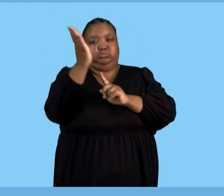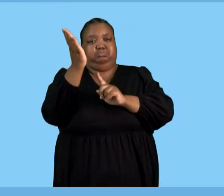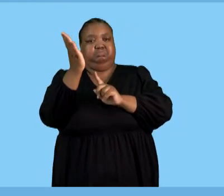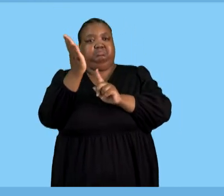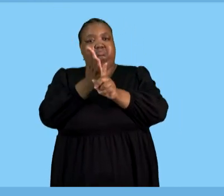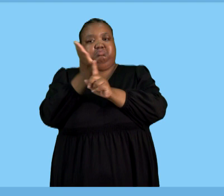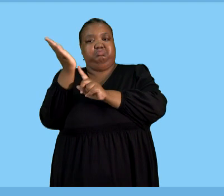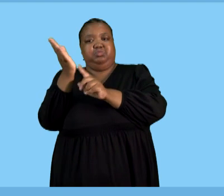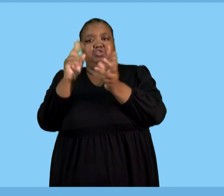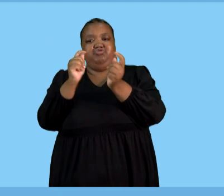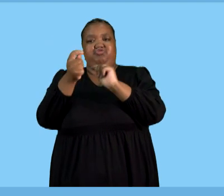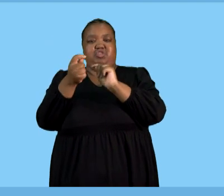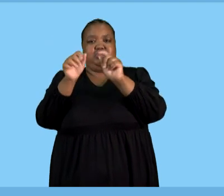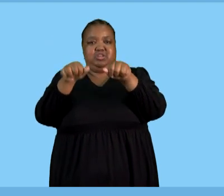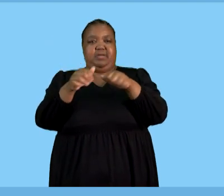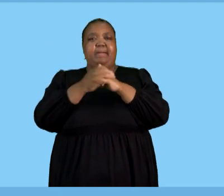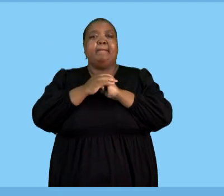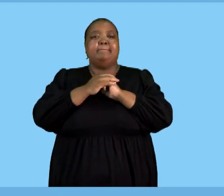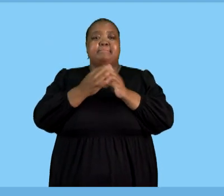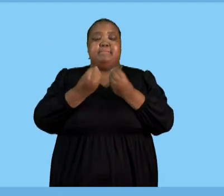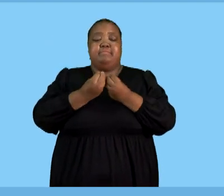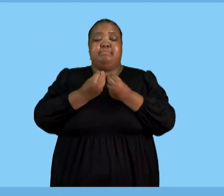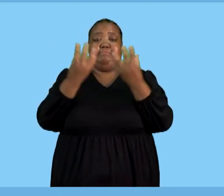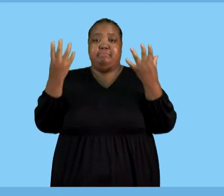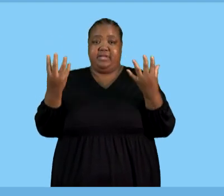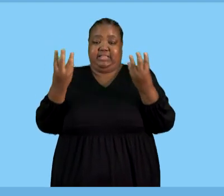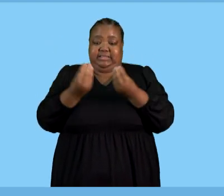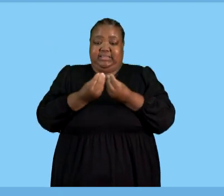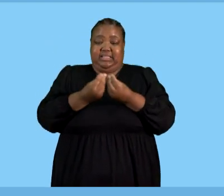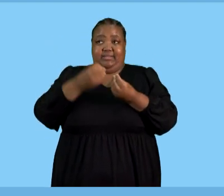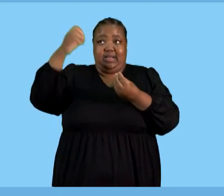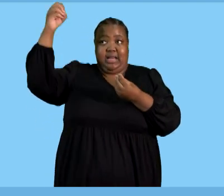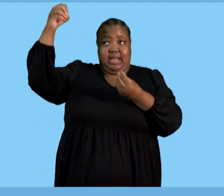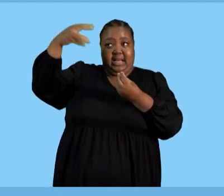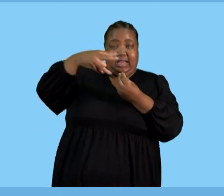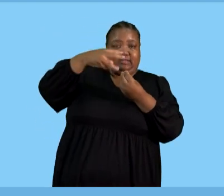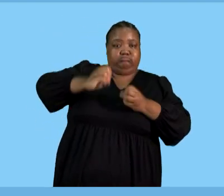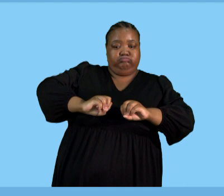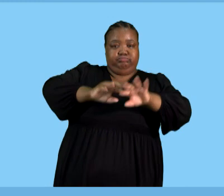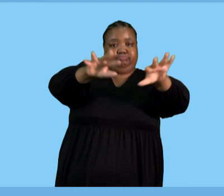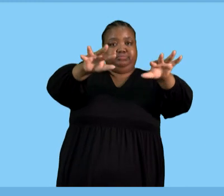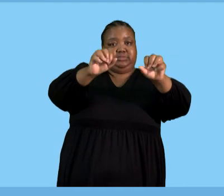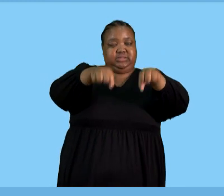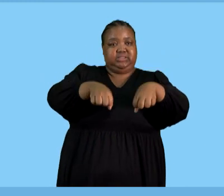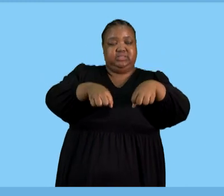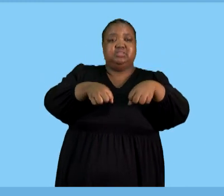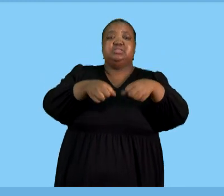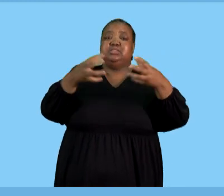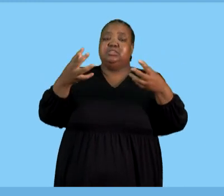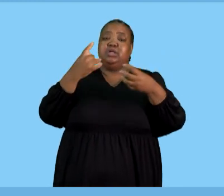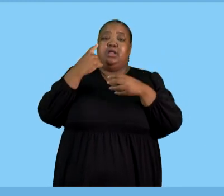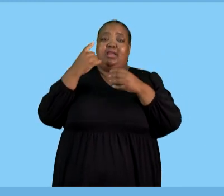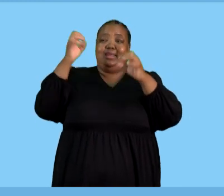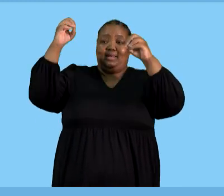direction, as we can see, as we are saying here. Most surfaces reflect light, and then when light strikes a